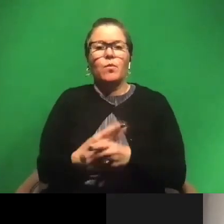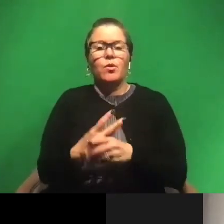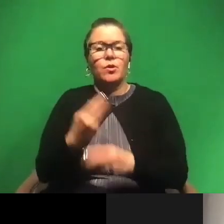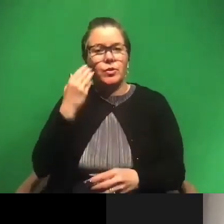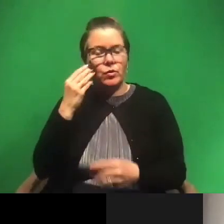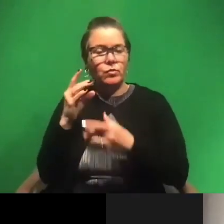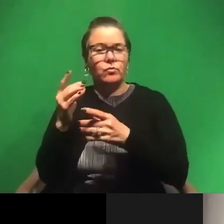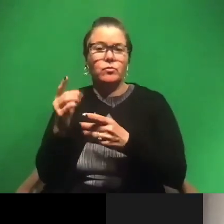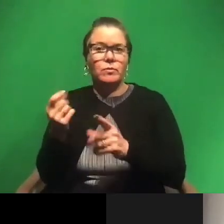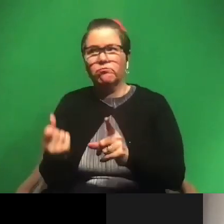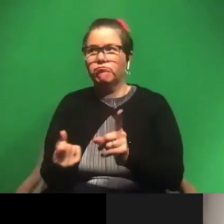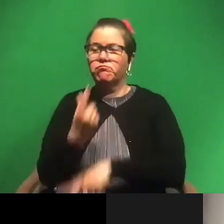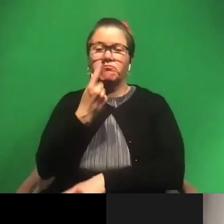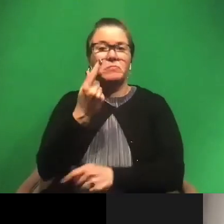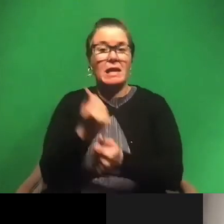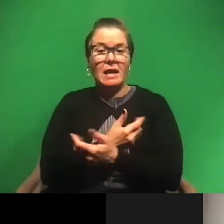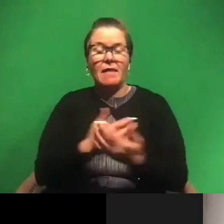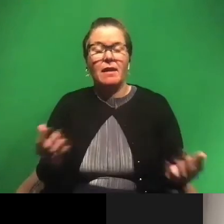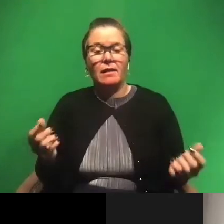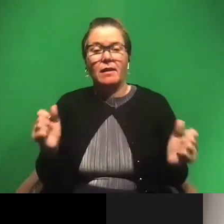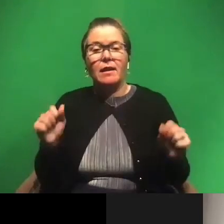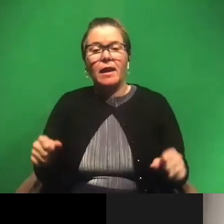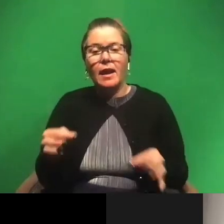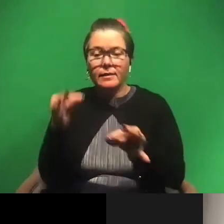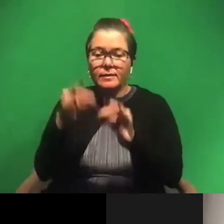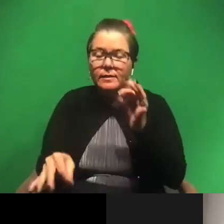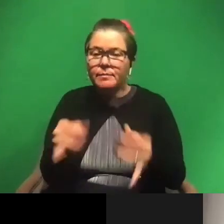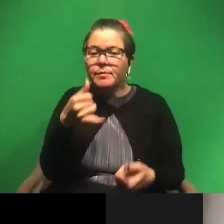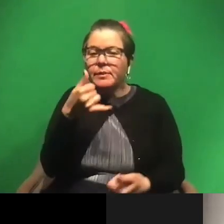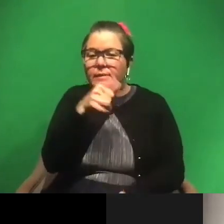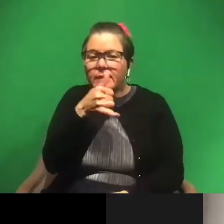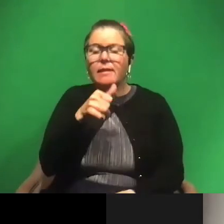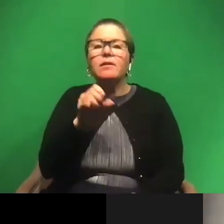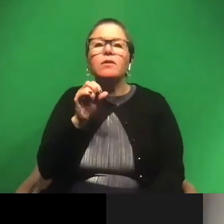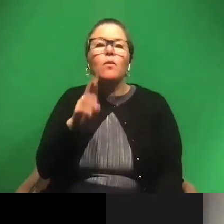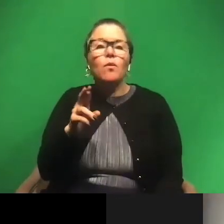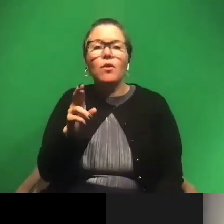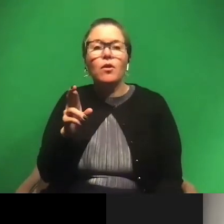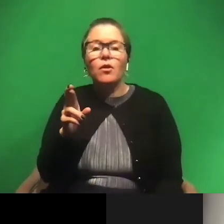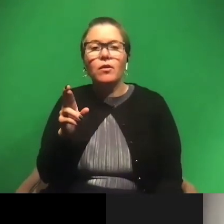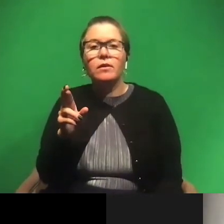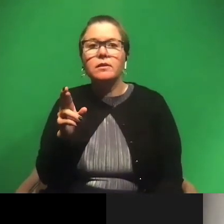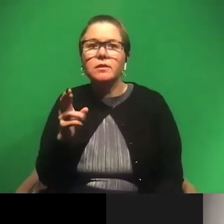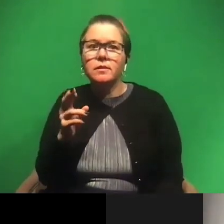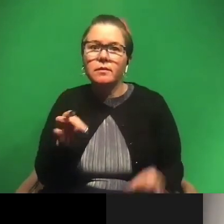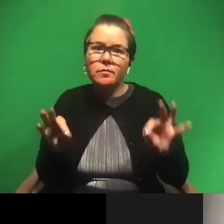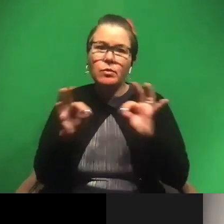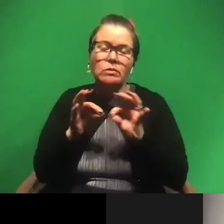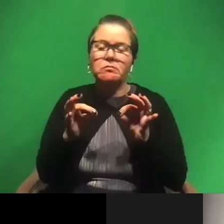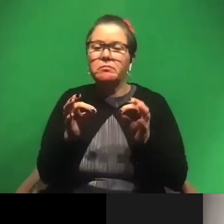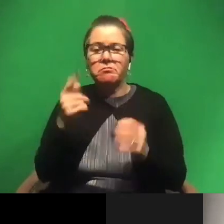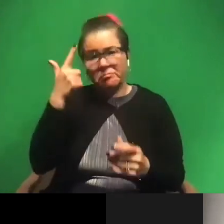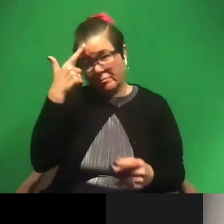about literally anything? It can be as simple and silly or like significant as you'd like it to be.